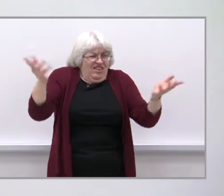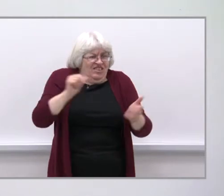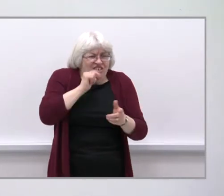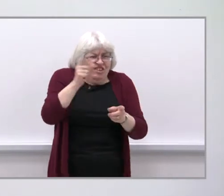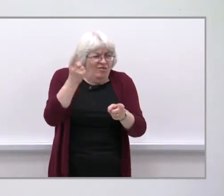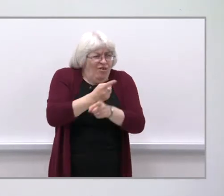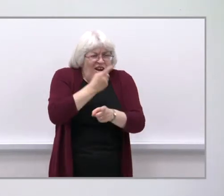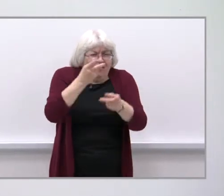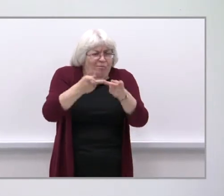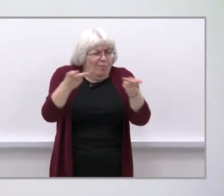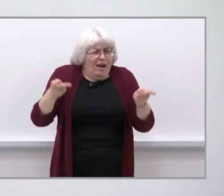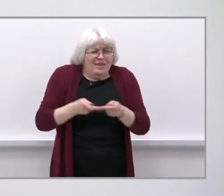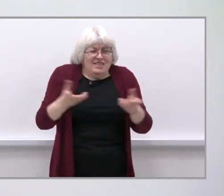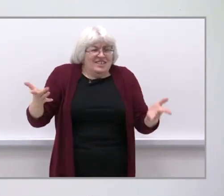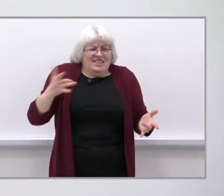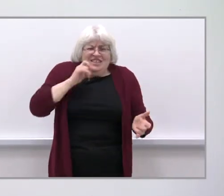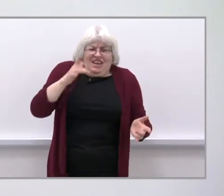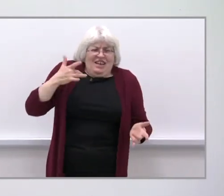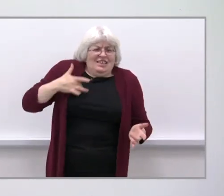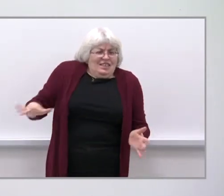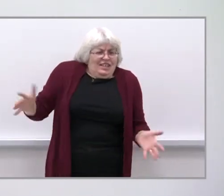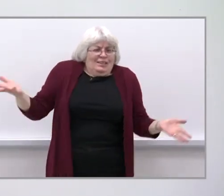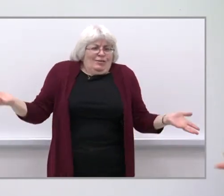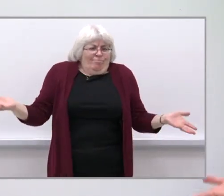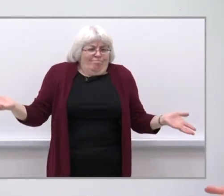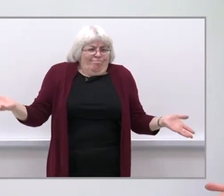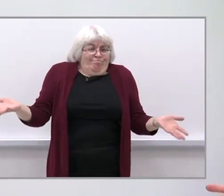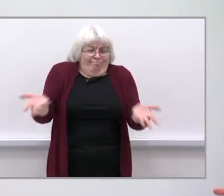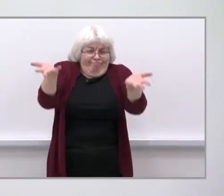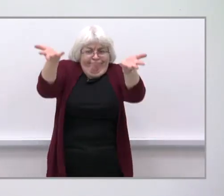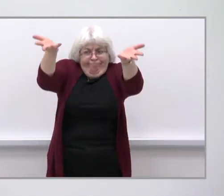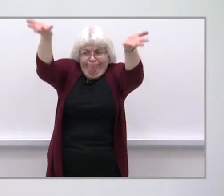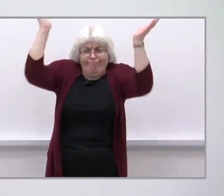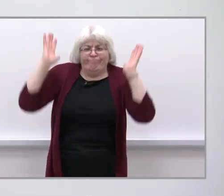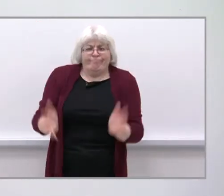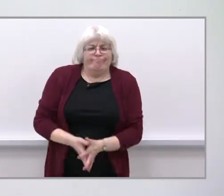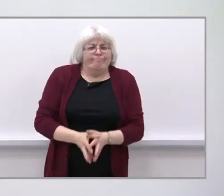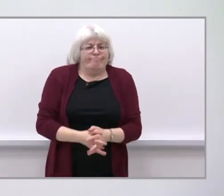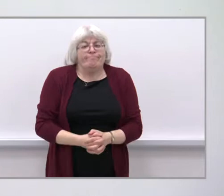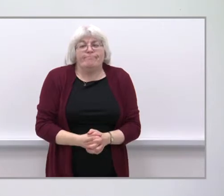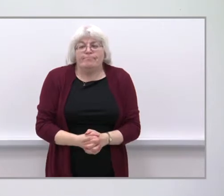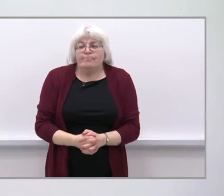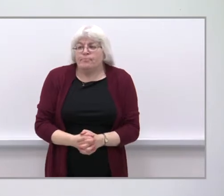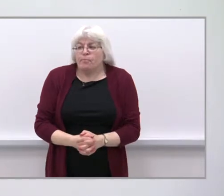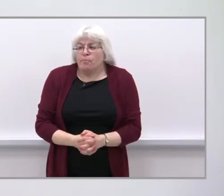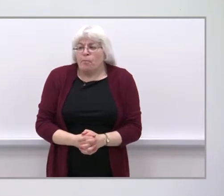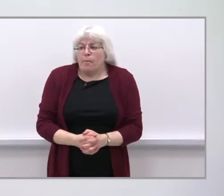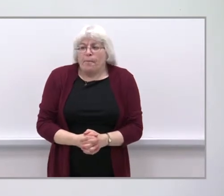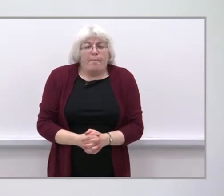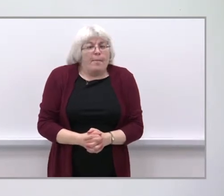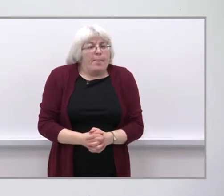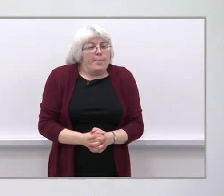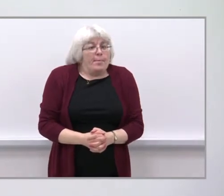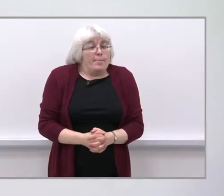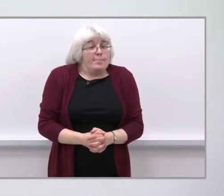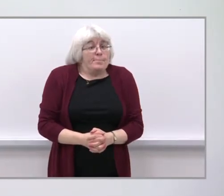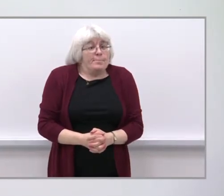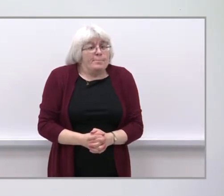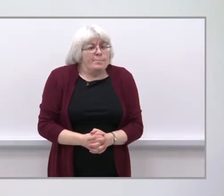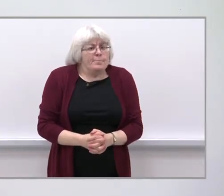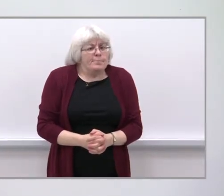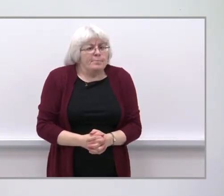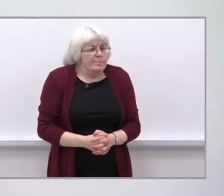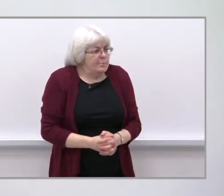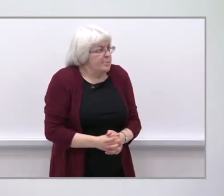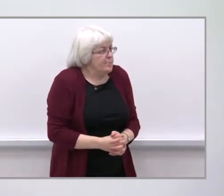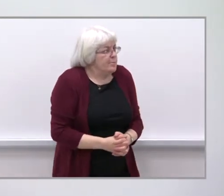want. But it may not be in the right position, placed properly in the right position in the home. There was a